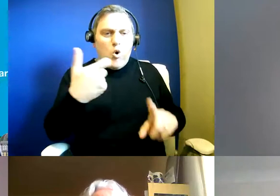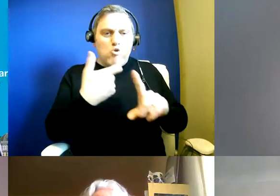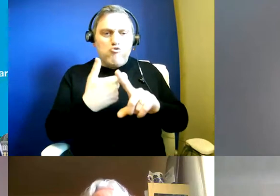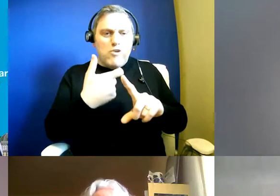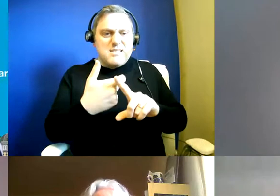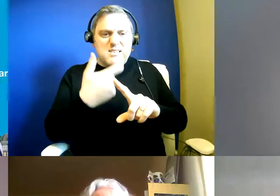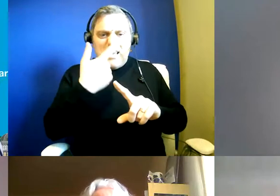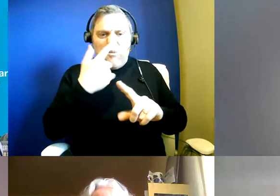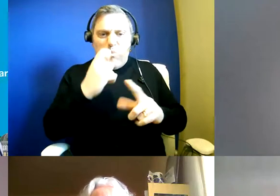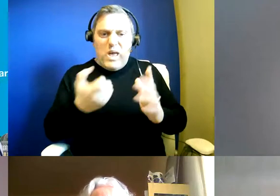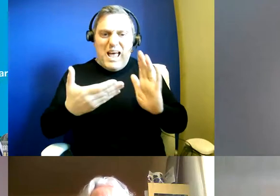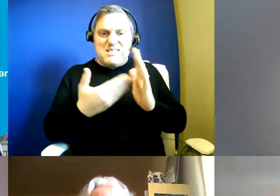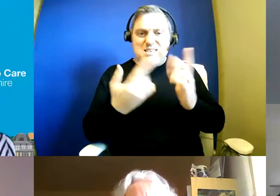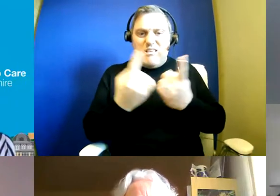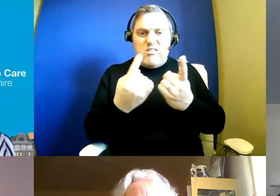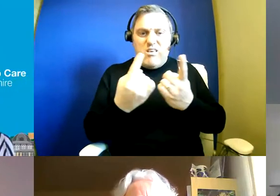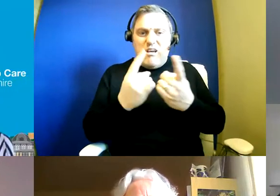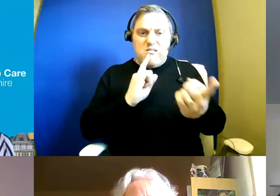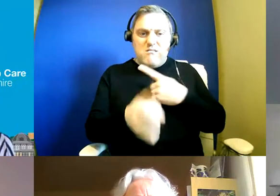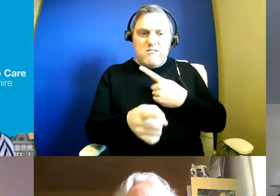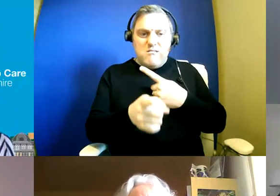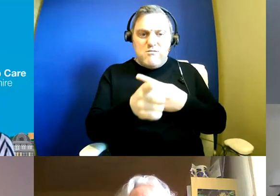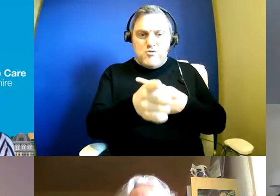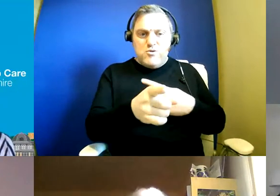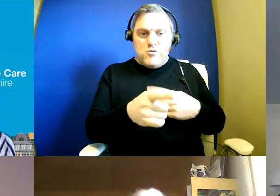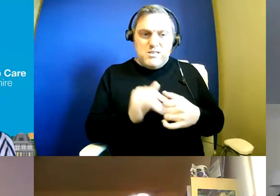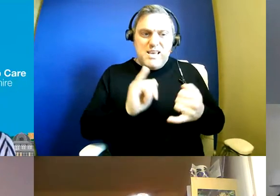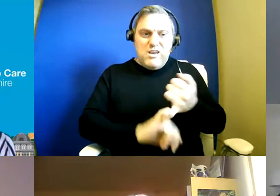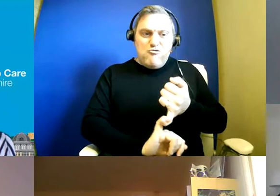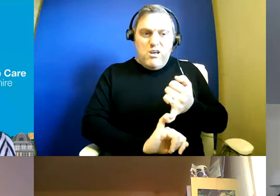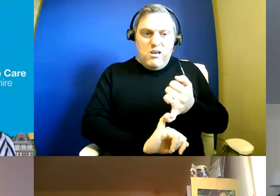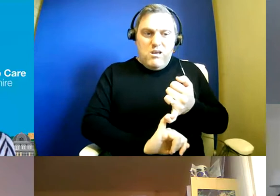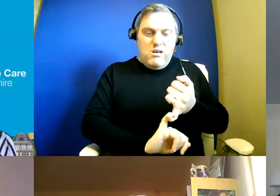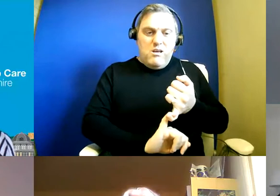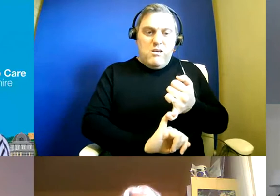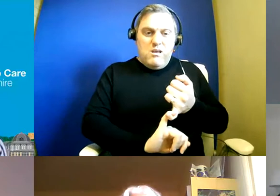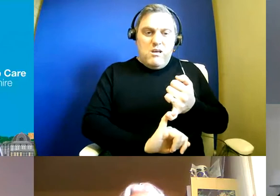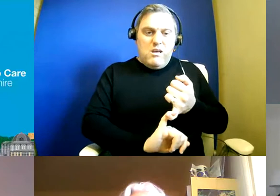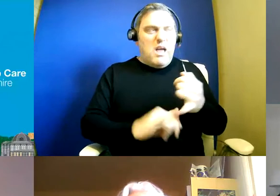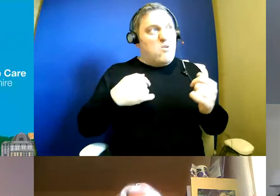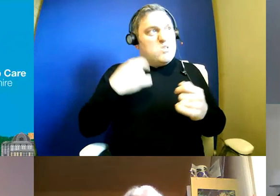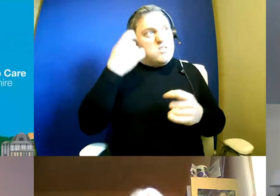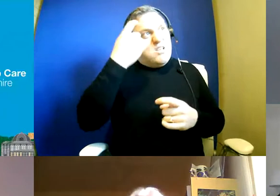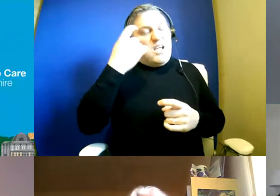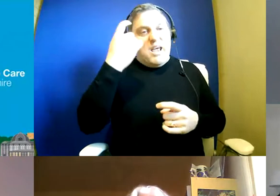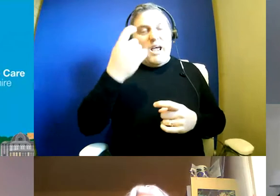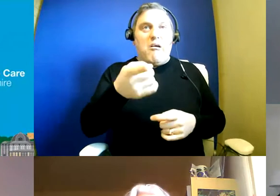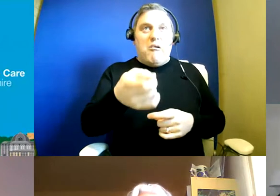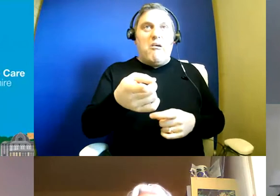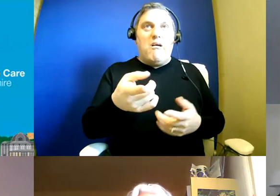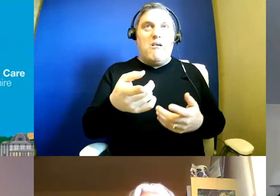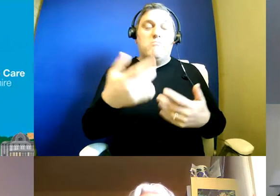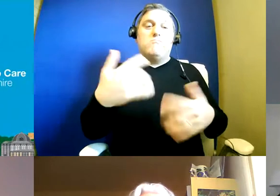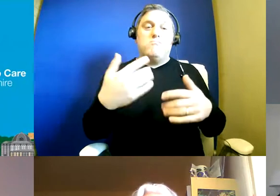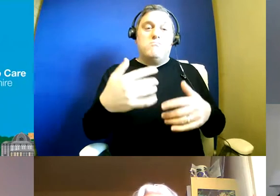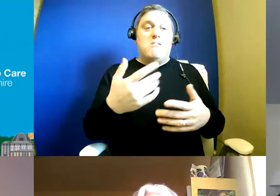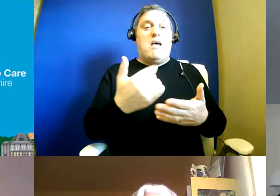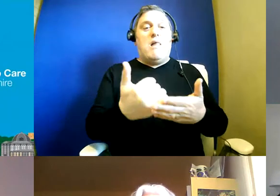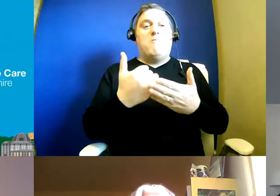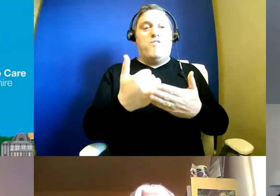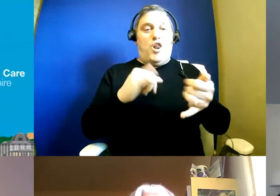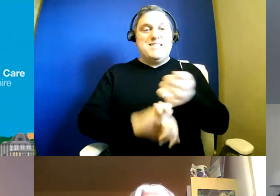are we able to add anything about that at the moment? I was just thinking how helpful it is that Sarah's